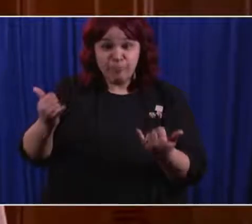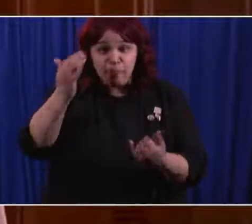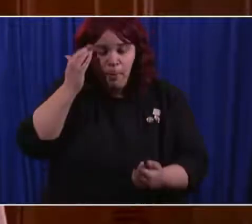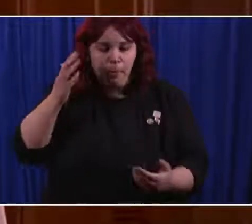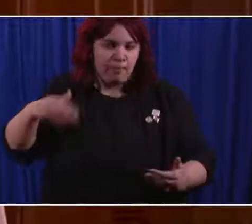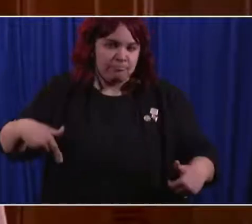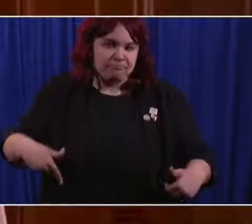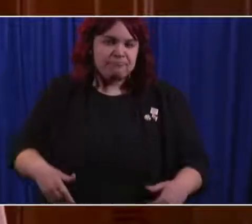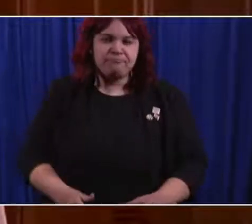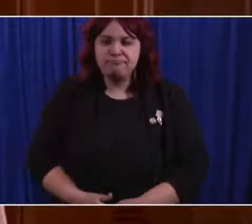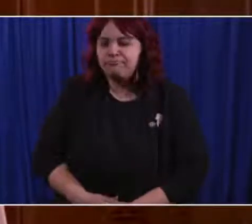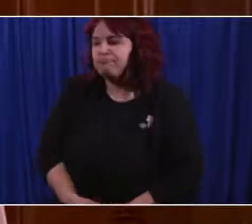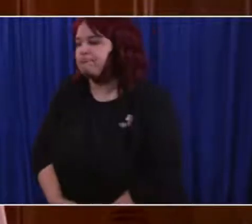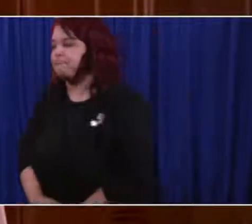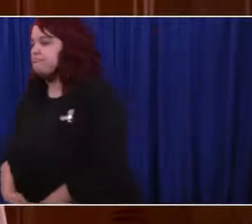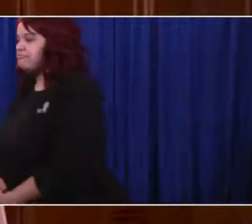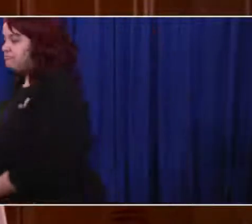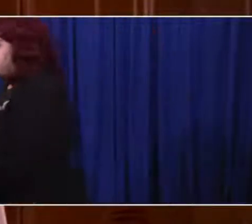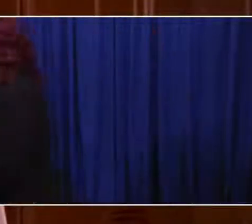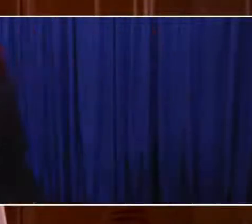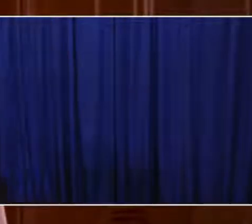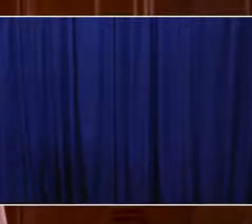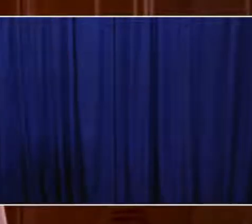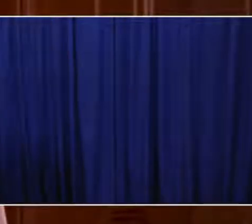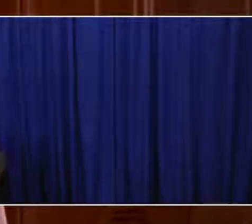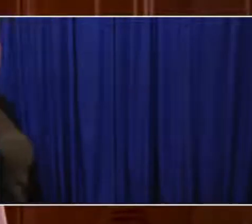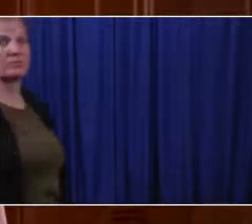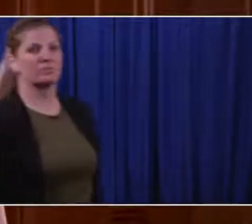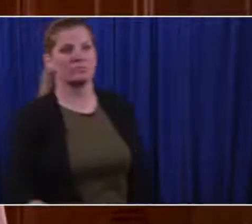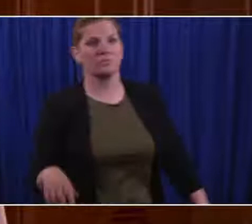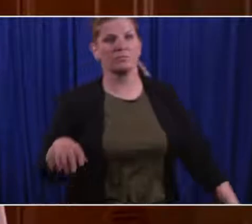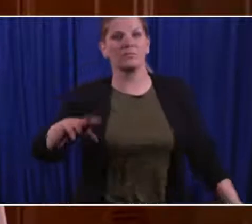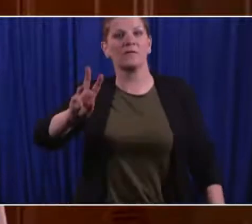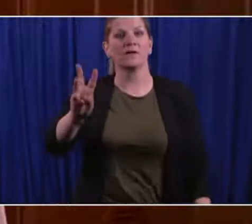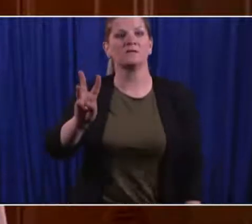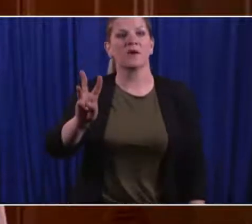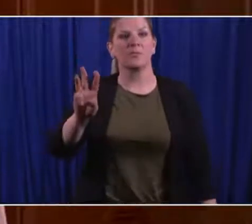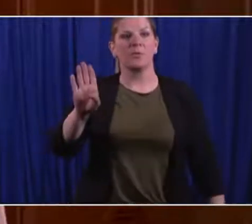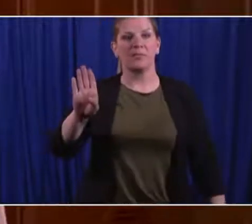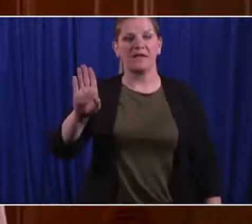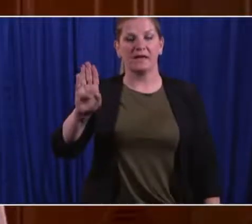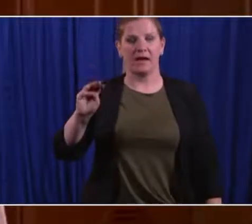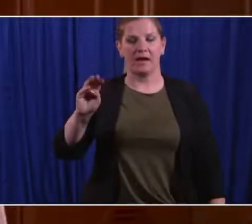Next question is from Kevin Landers at WBNS in Columbus. Hey, Kevin.